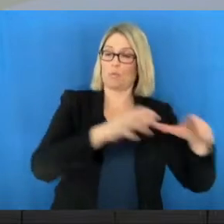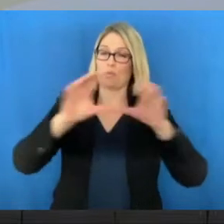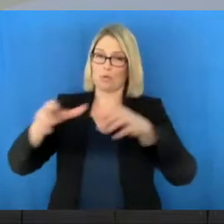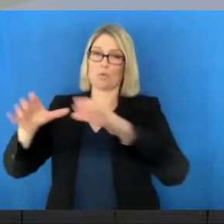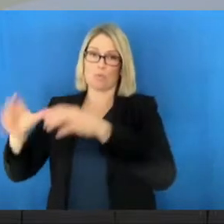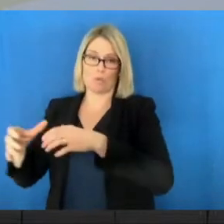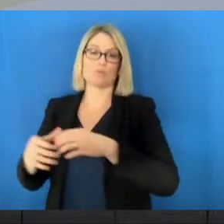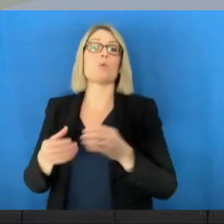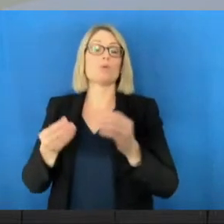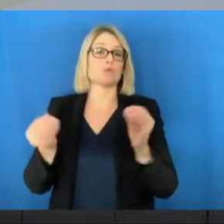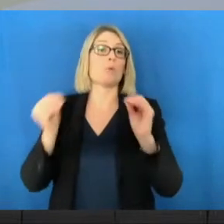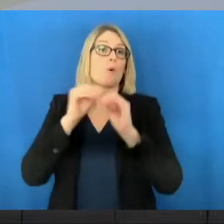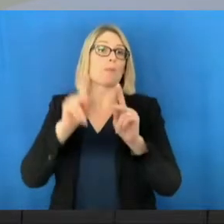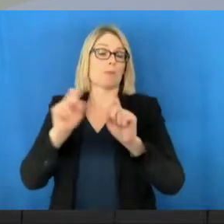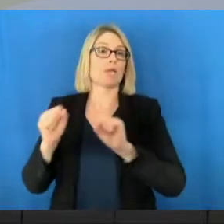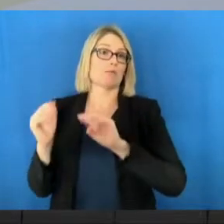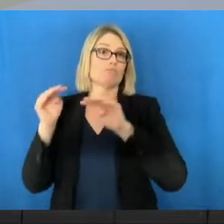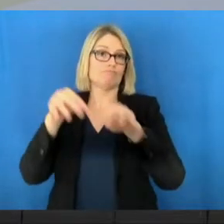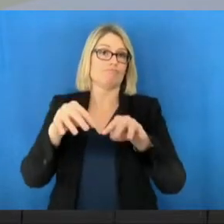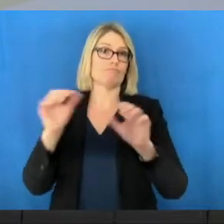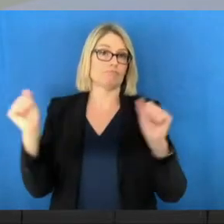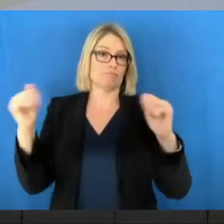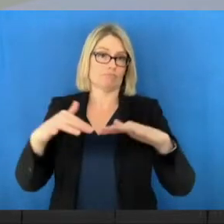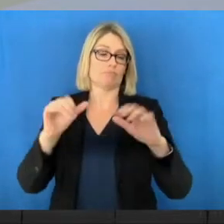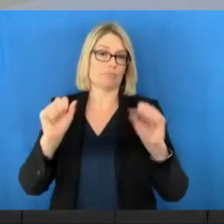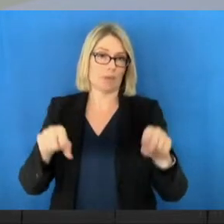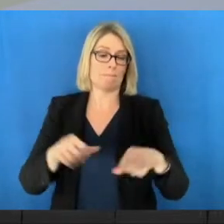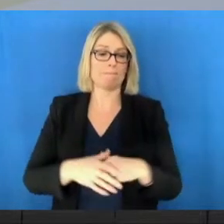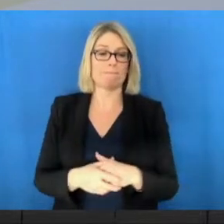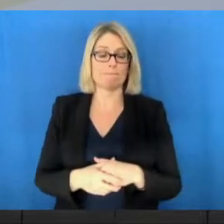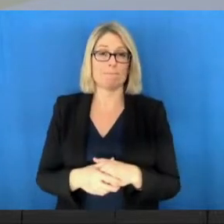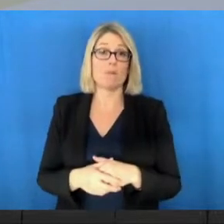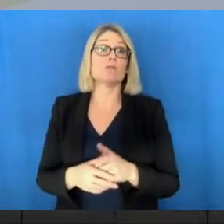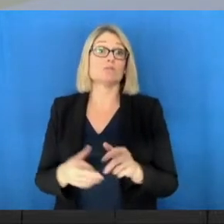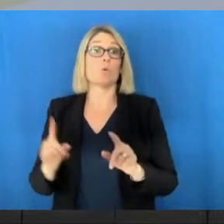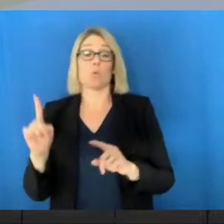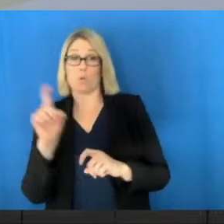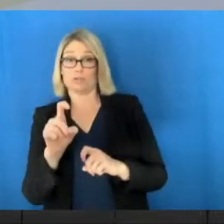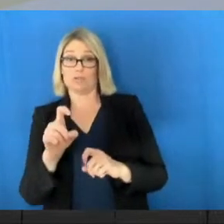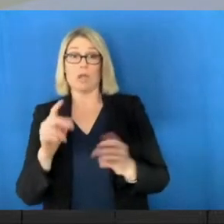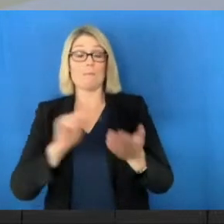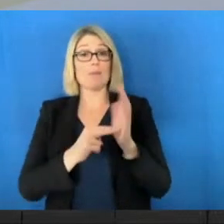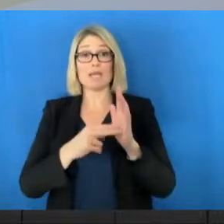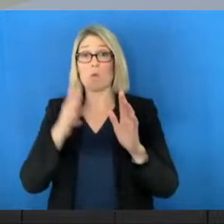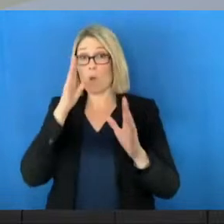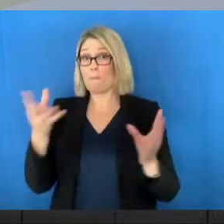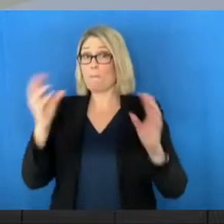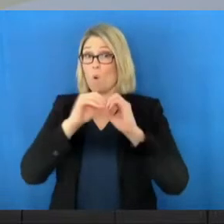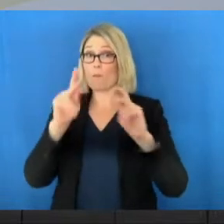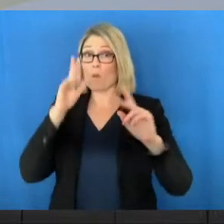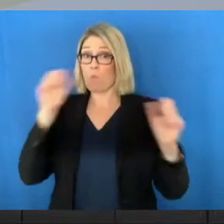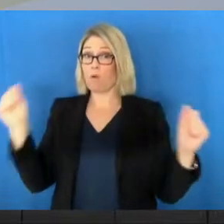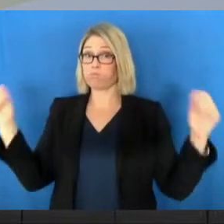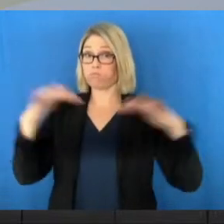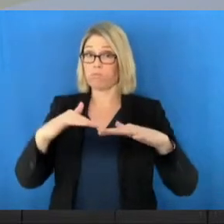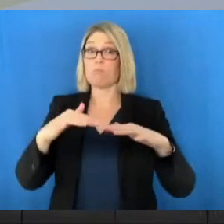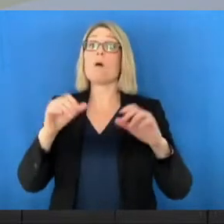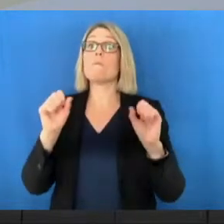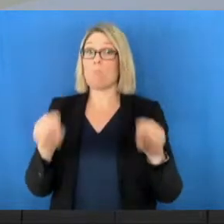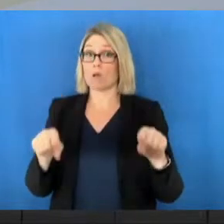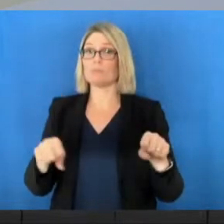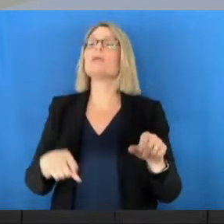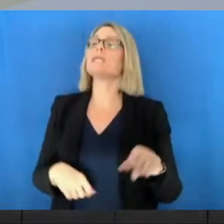So it's possible, I guess, that their crowds could increase going forward? It